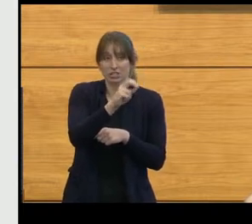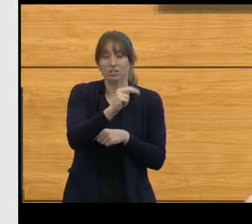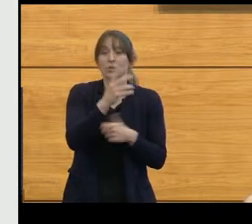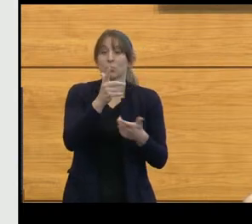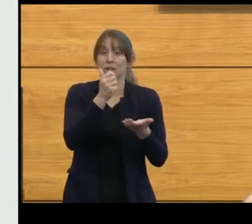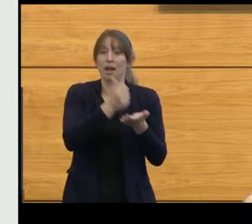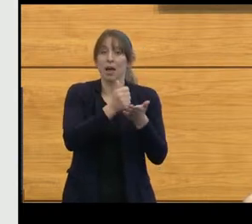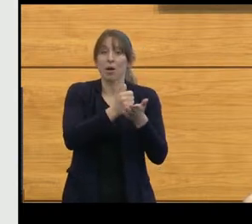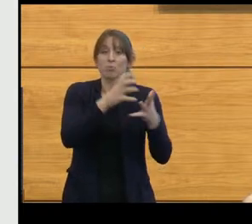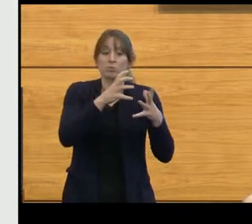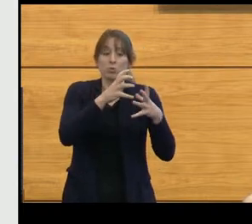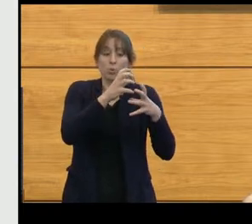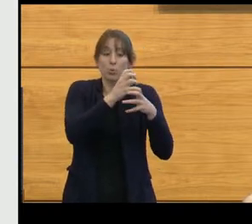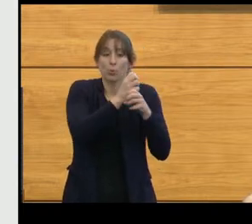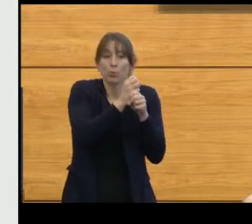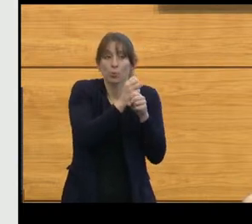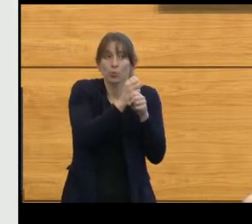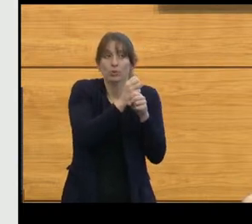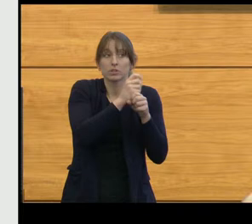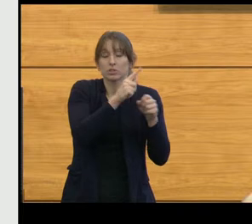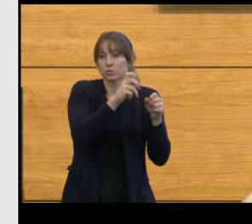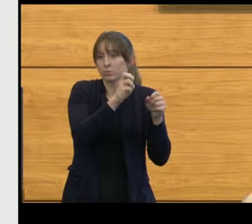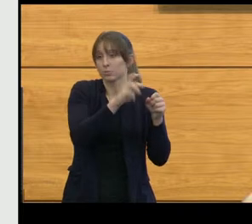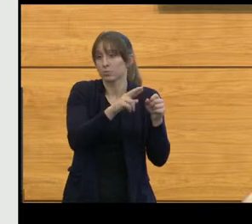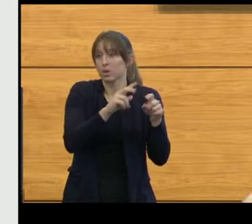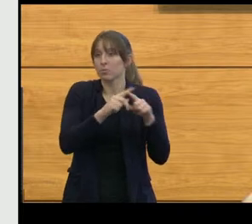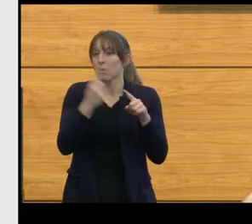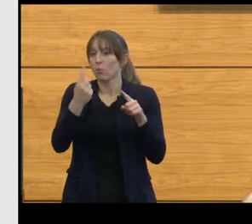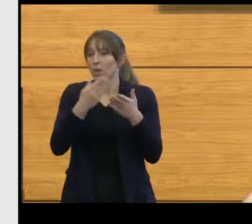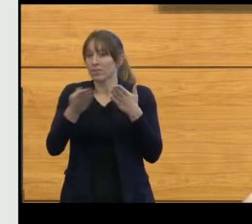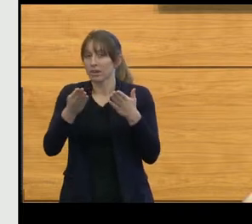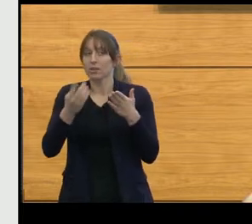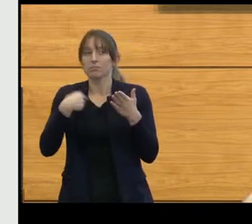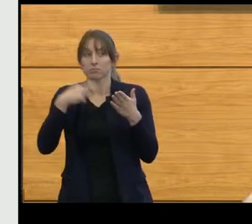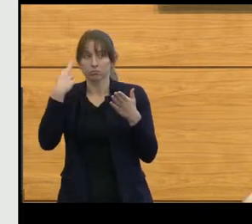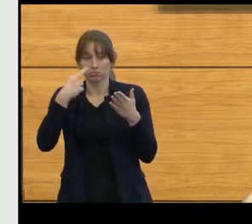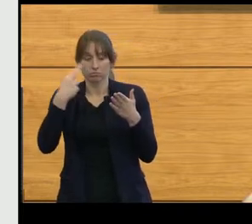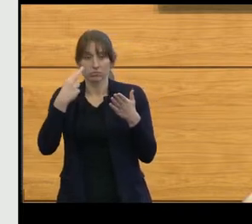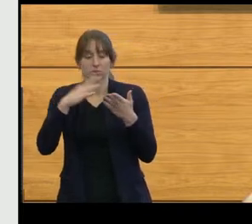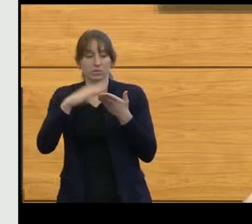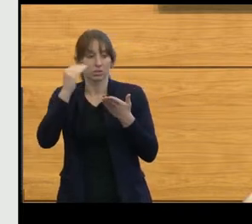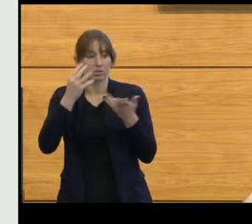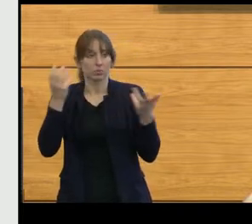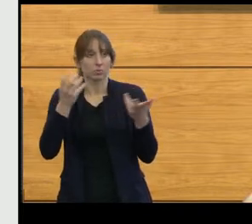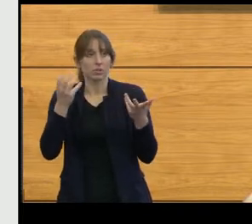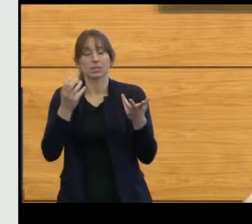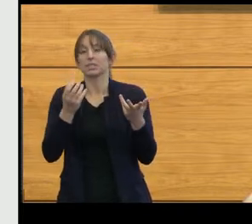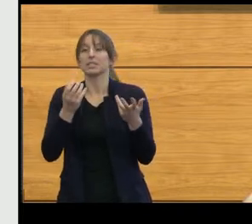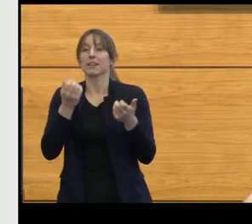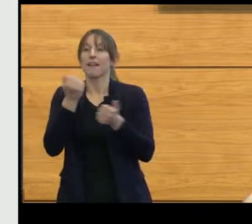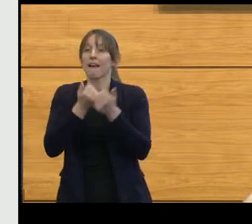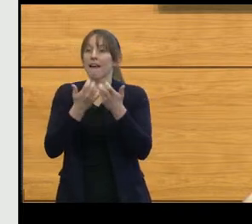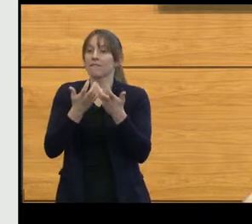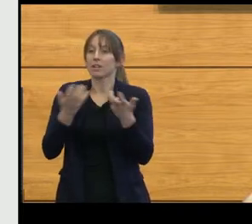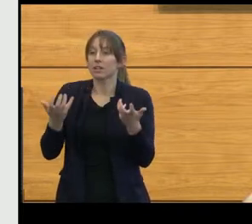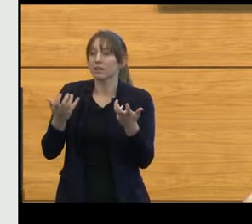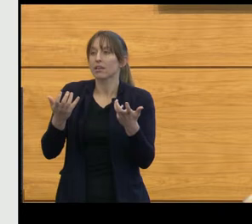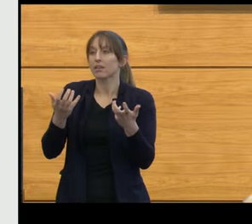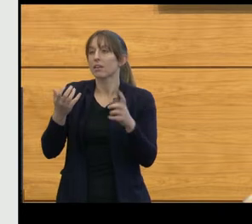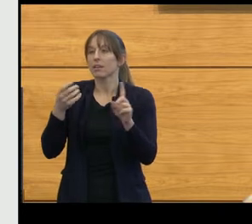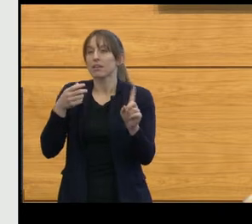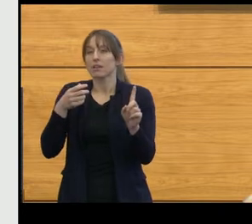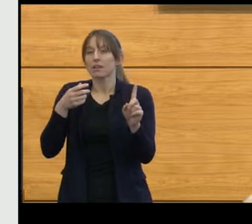did also learn was that if you put somebody back, if you hurt them, All the gains that you might have been making